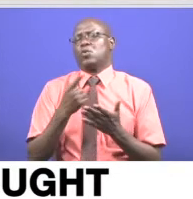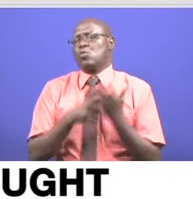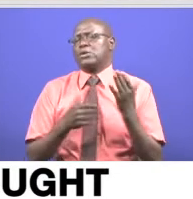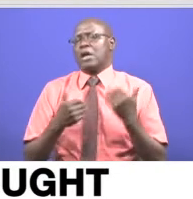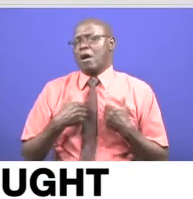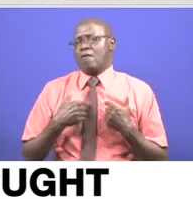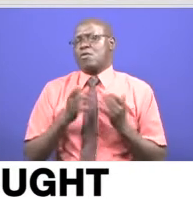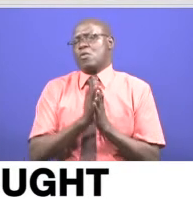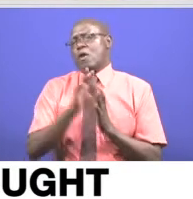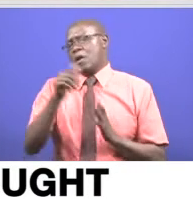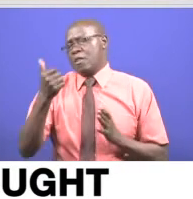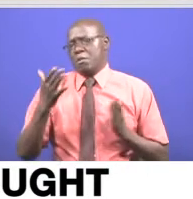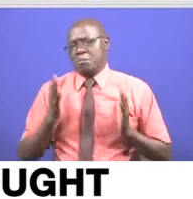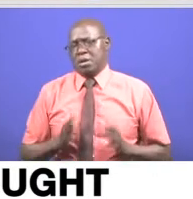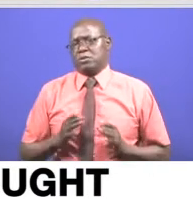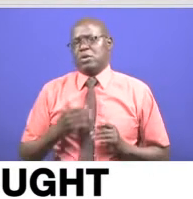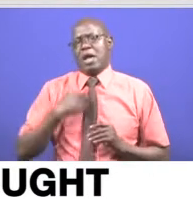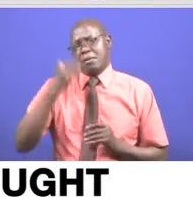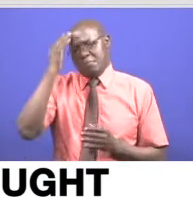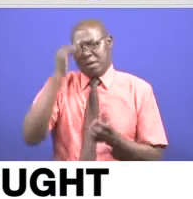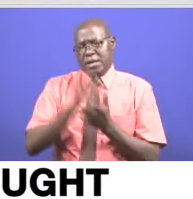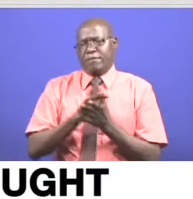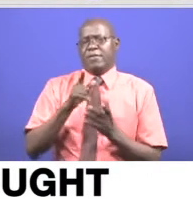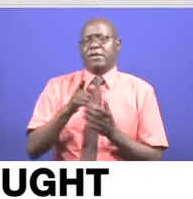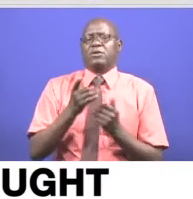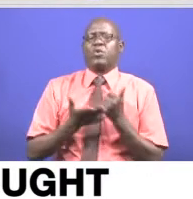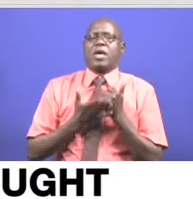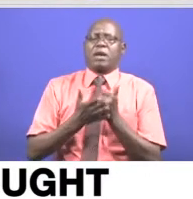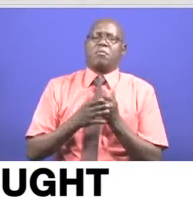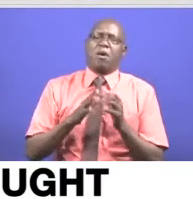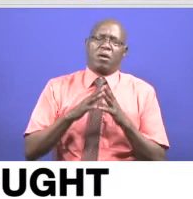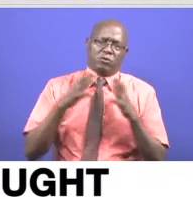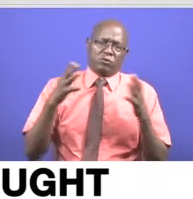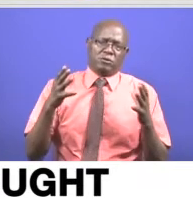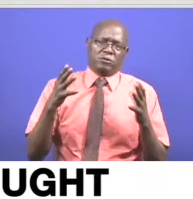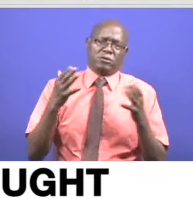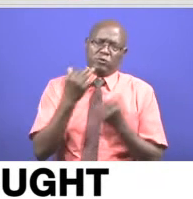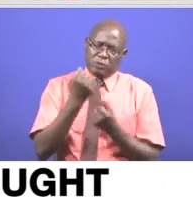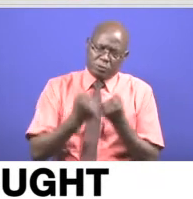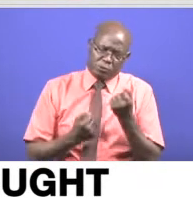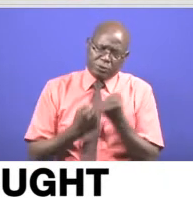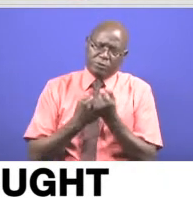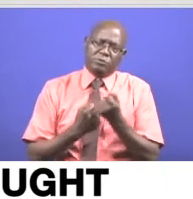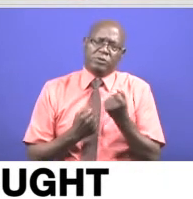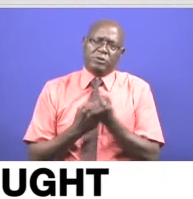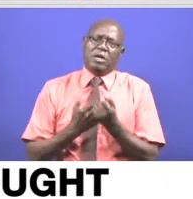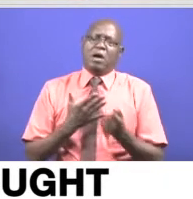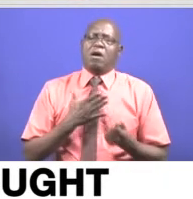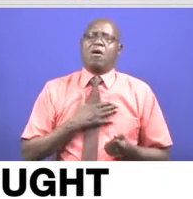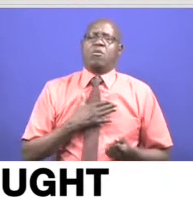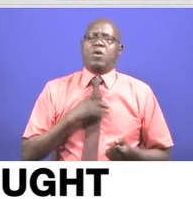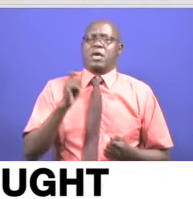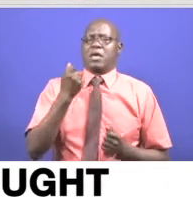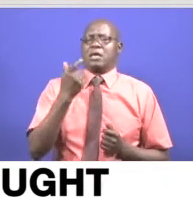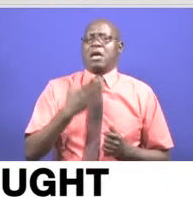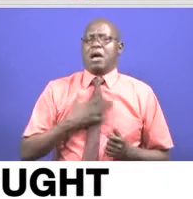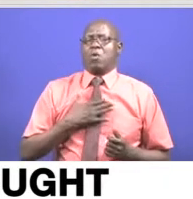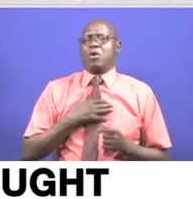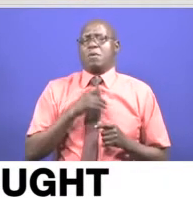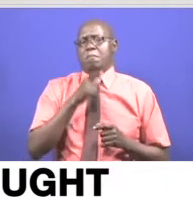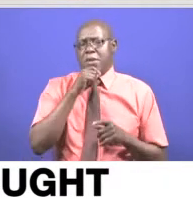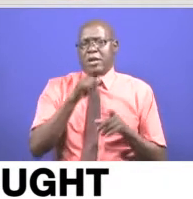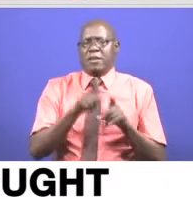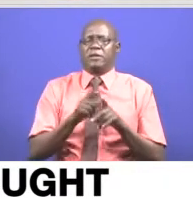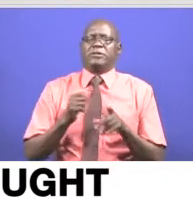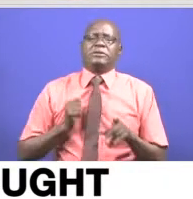I believe this will go a long way. Thank you. With supporting our fellow Kenyan. They are our brothers and they are